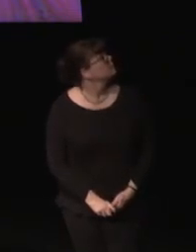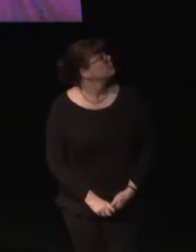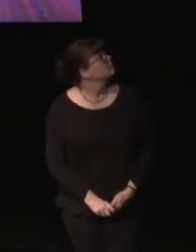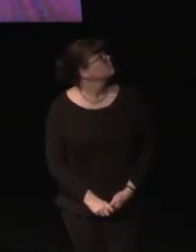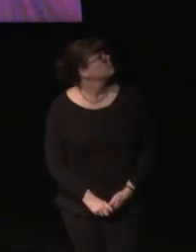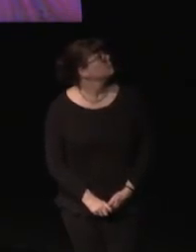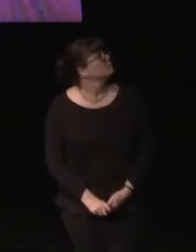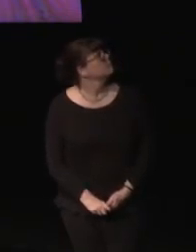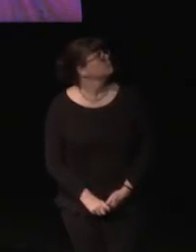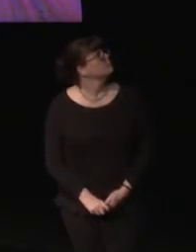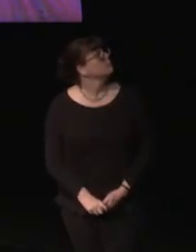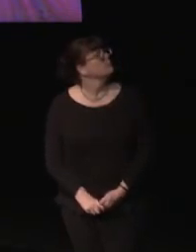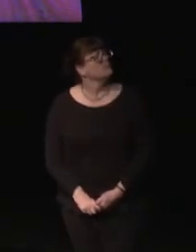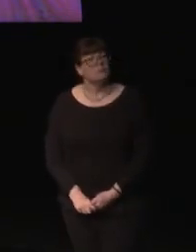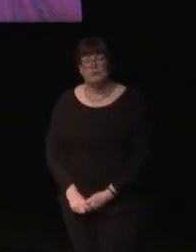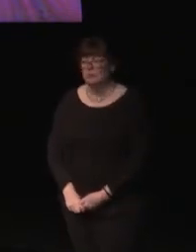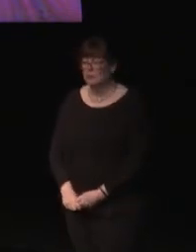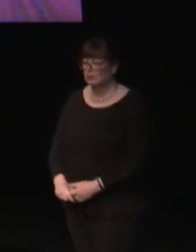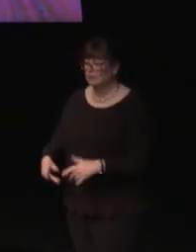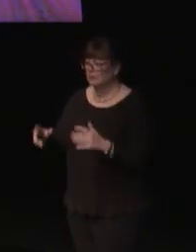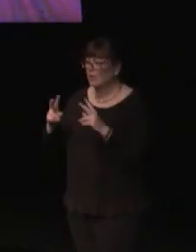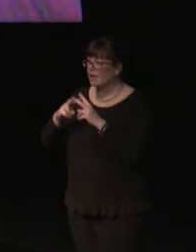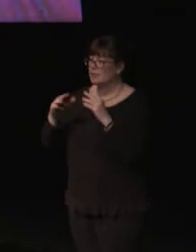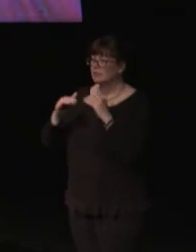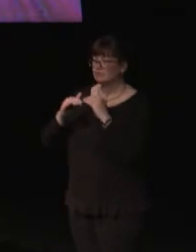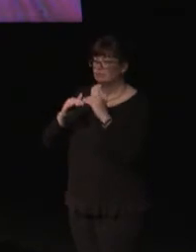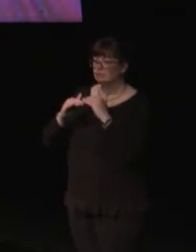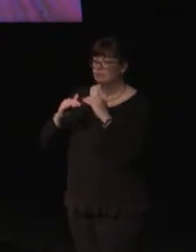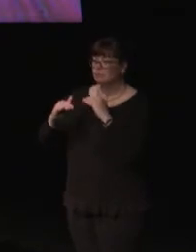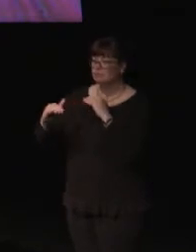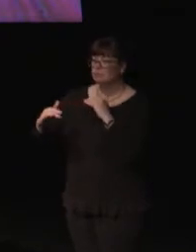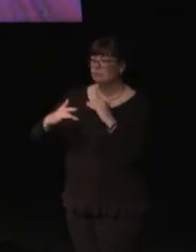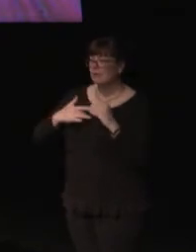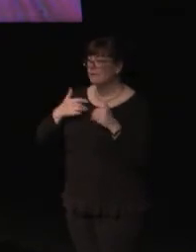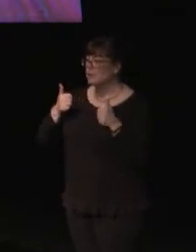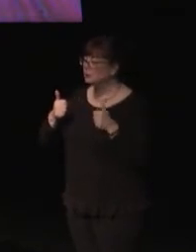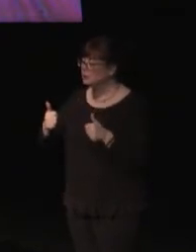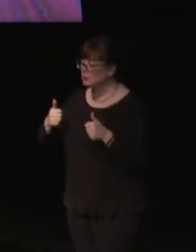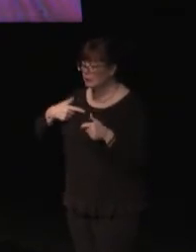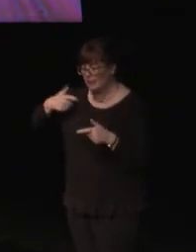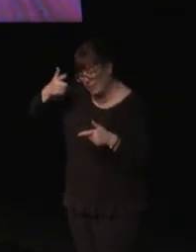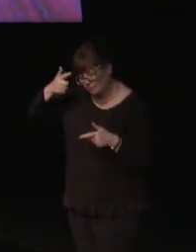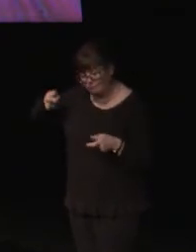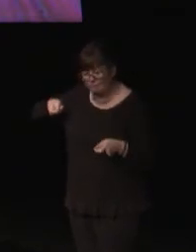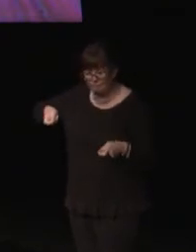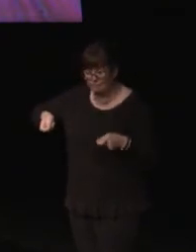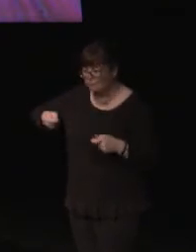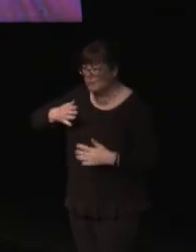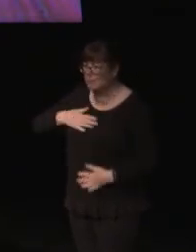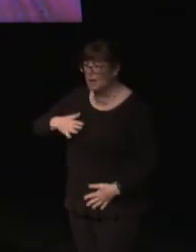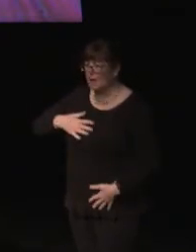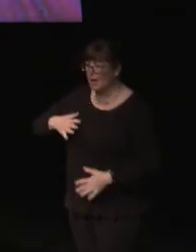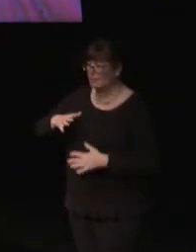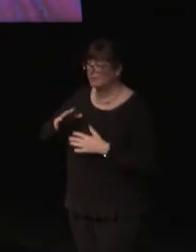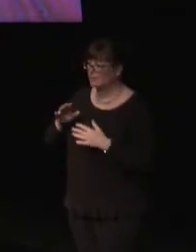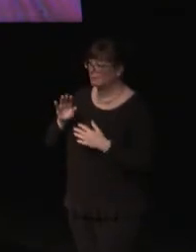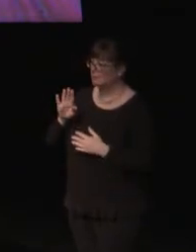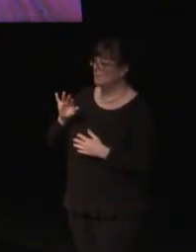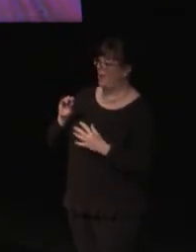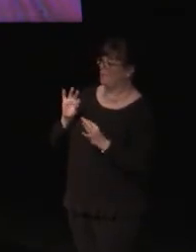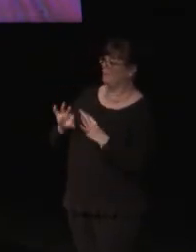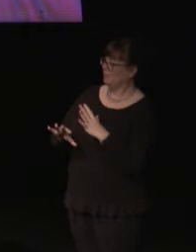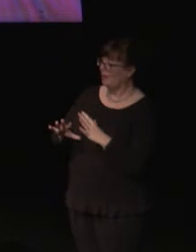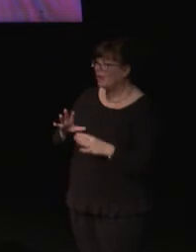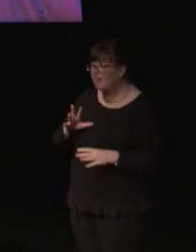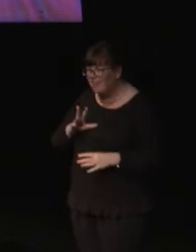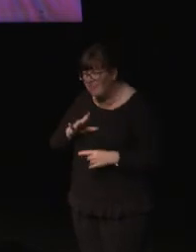And you can see I'm like in this safe place right now. I feel good, like I'm controlling what my body is putting out. And so this is kind of a cool